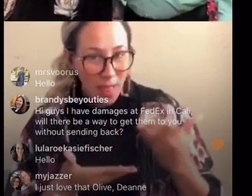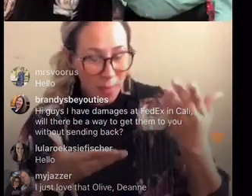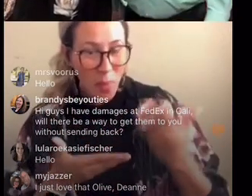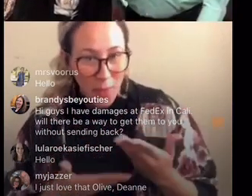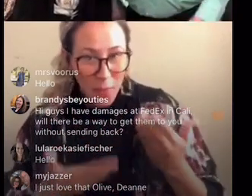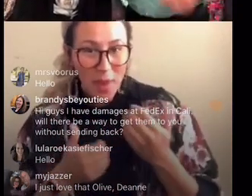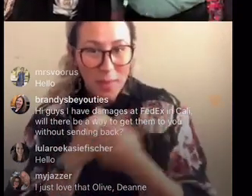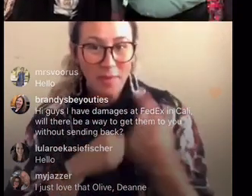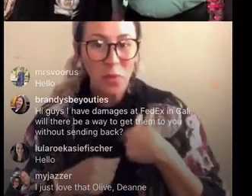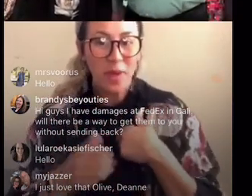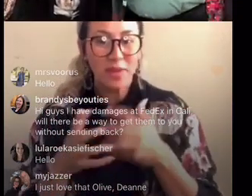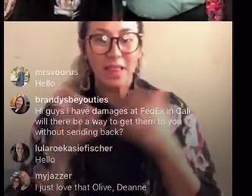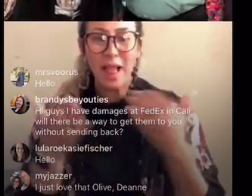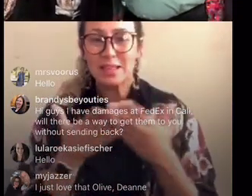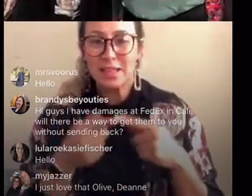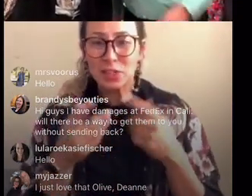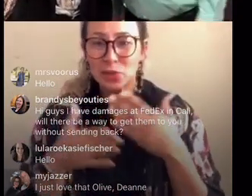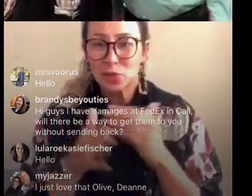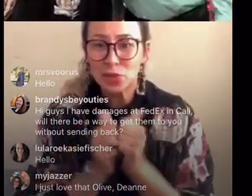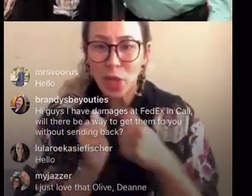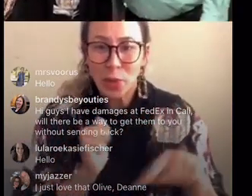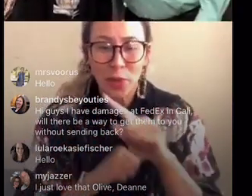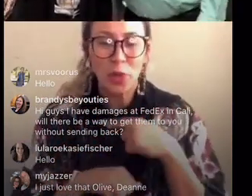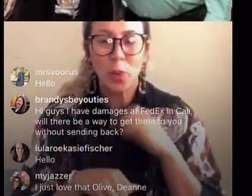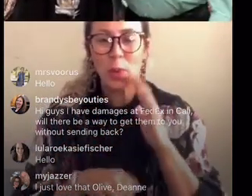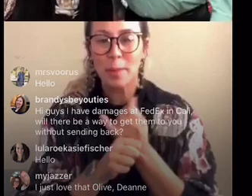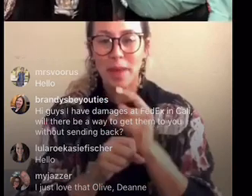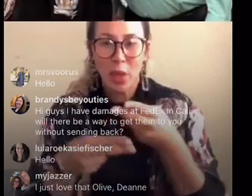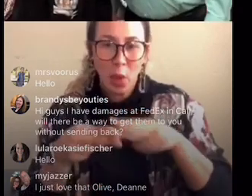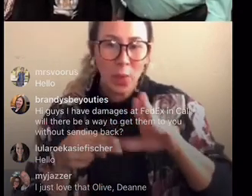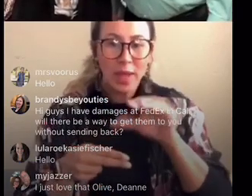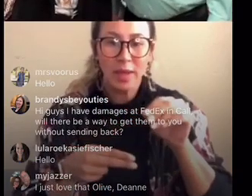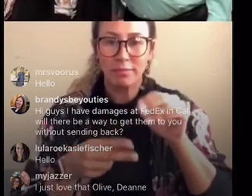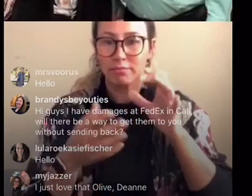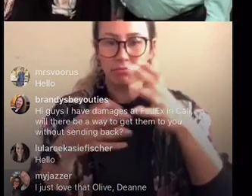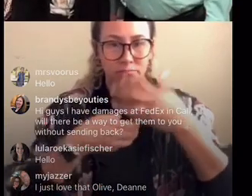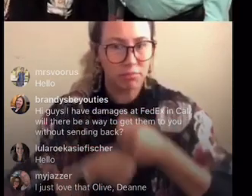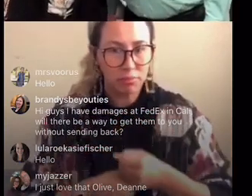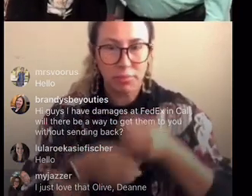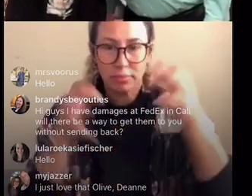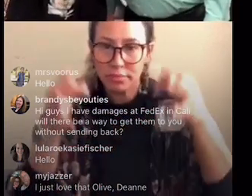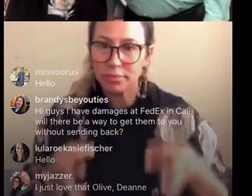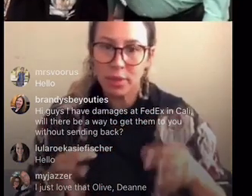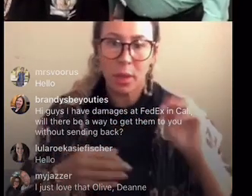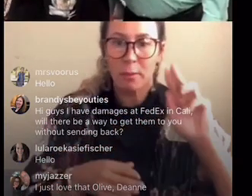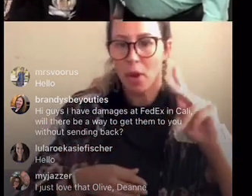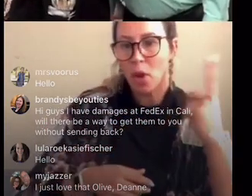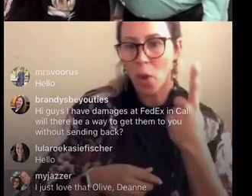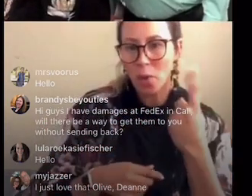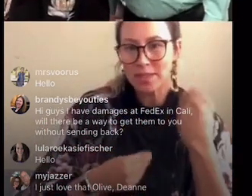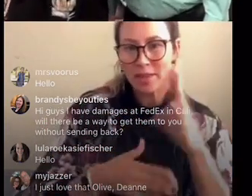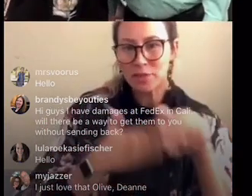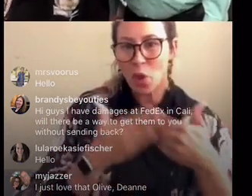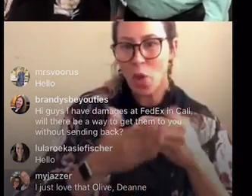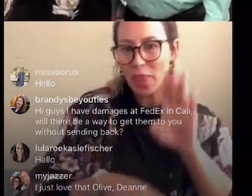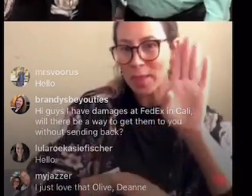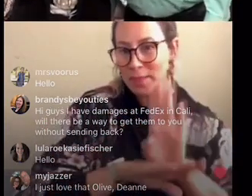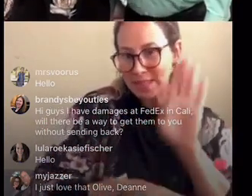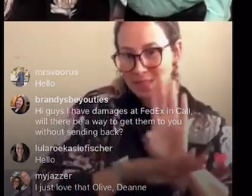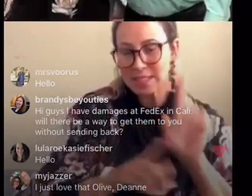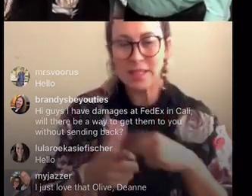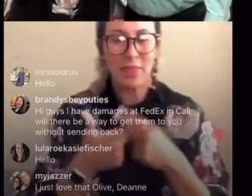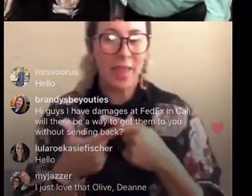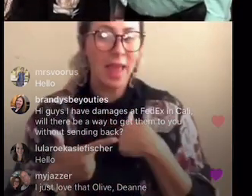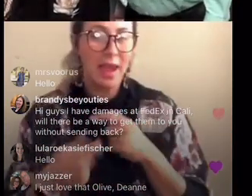got lots of things to share with you. We're going to make it quick and brief and go through all the details. Mark always gives all the business, and then I end up